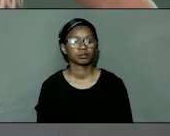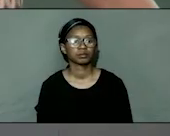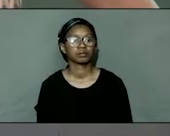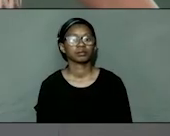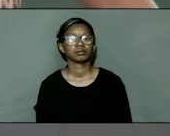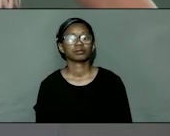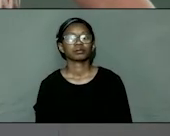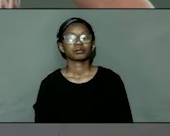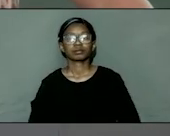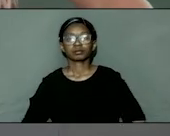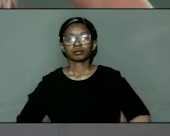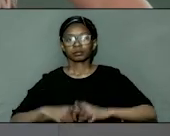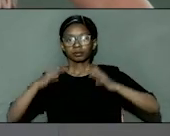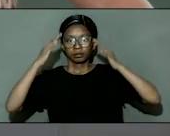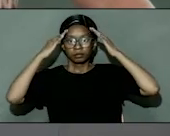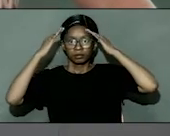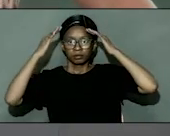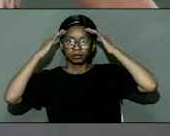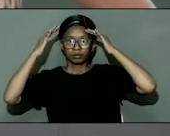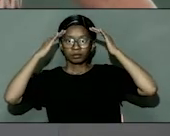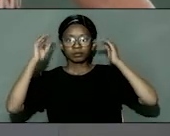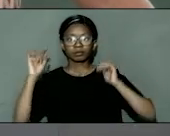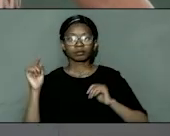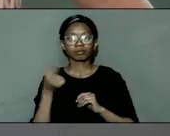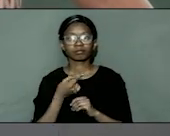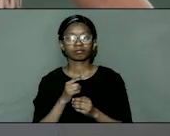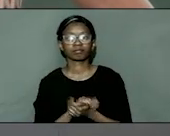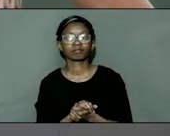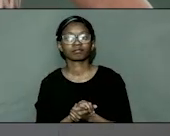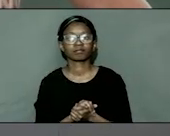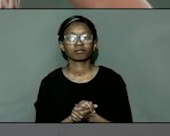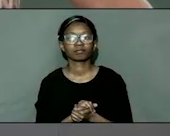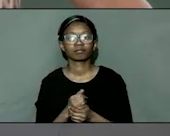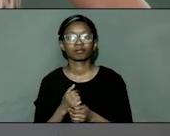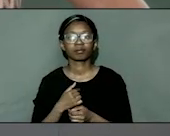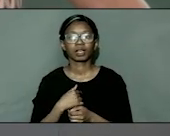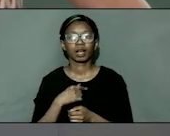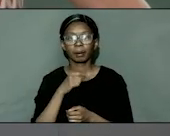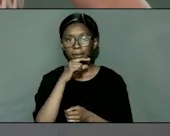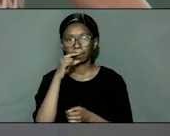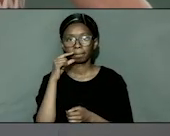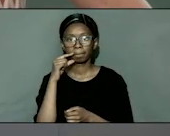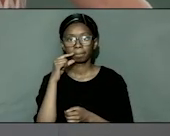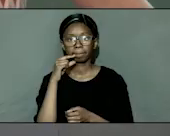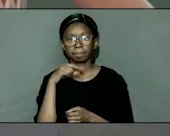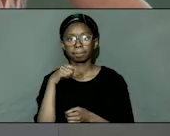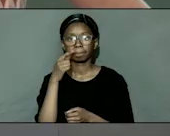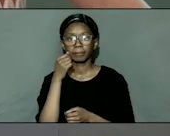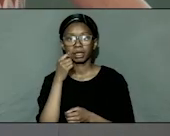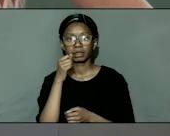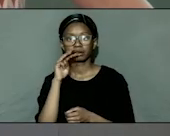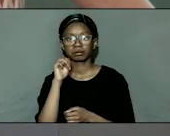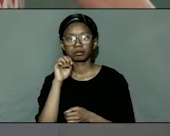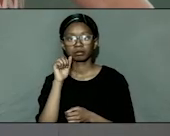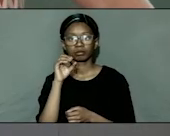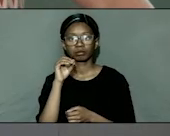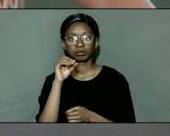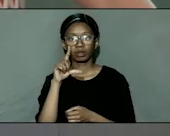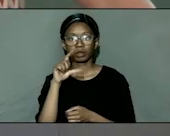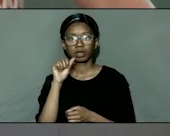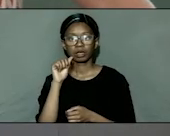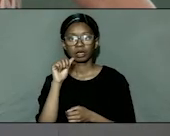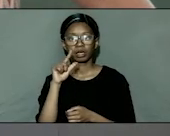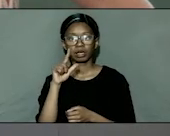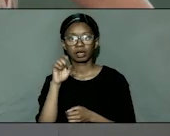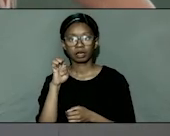Good afternoon, everyone. I am Mr. Molale from Ikailelo Secondary